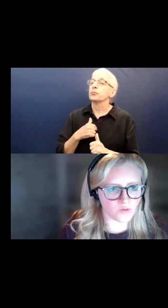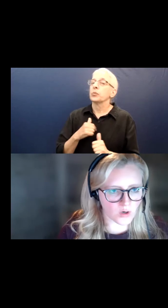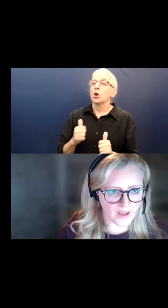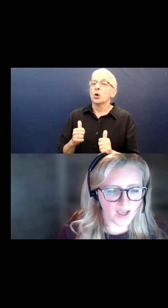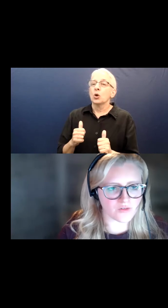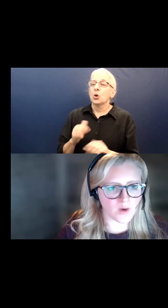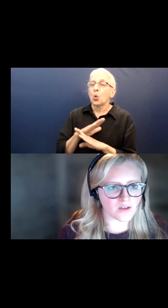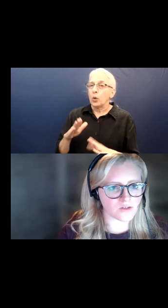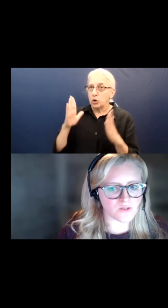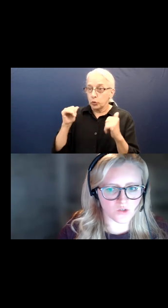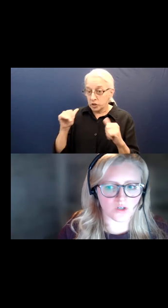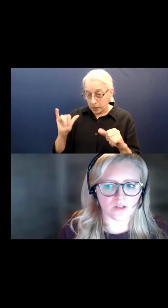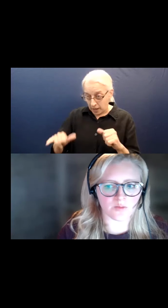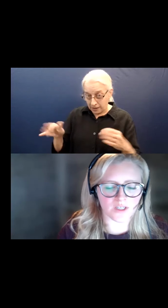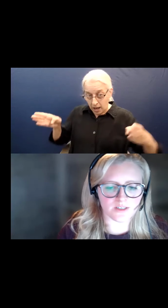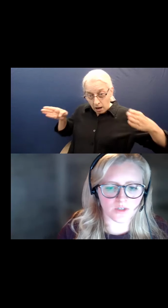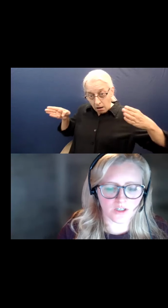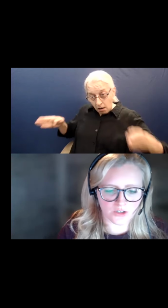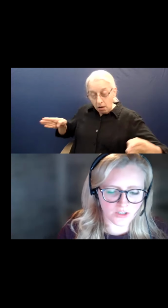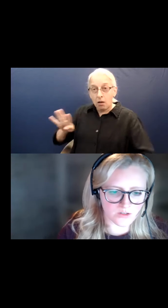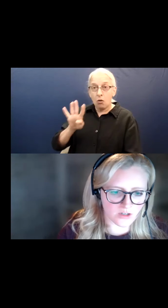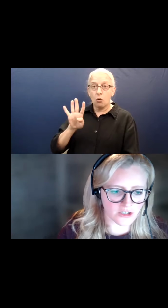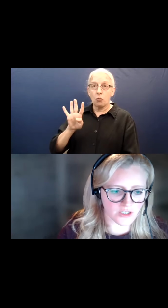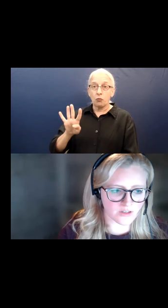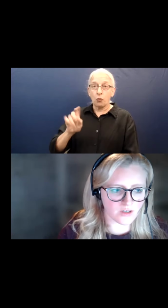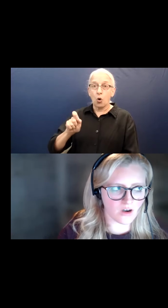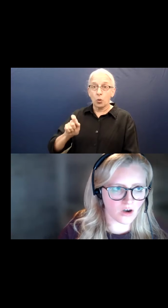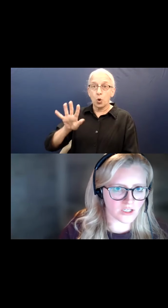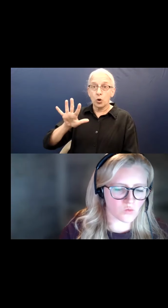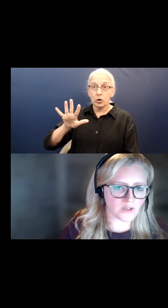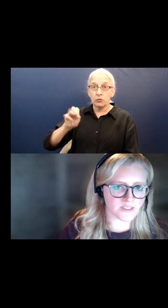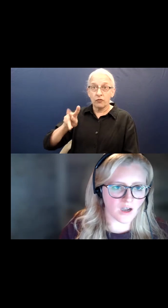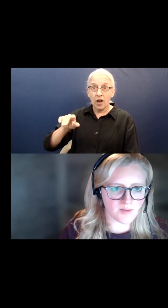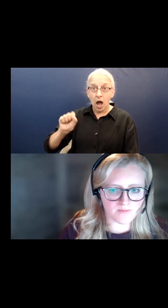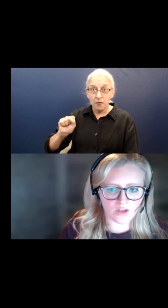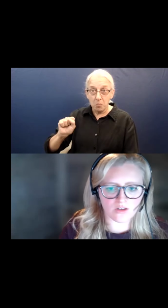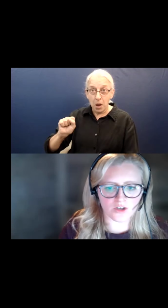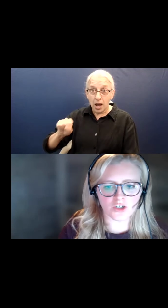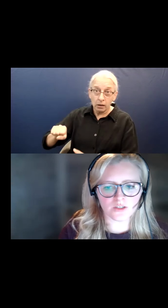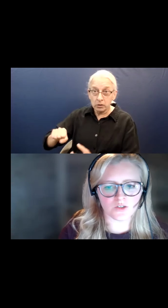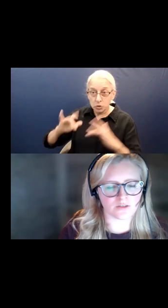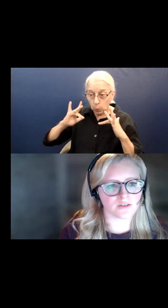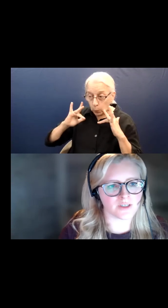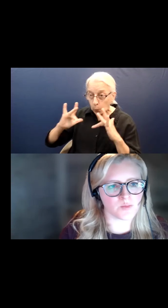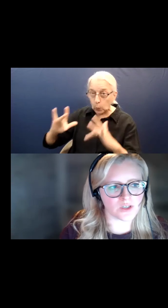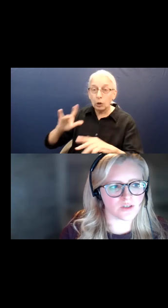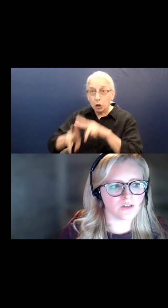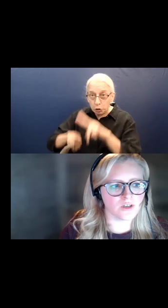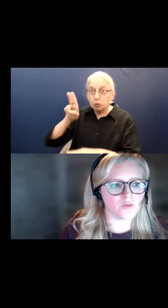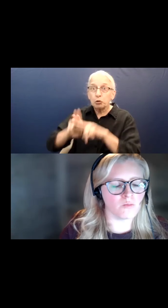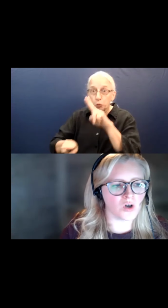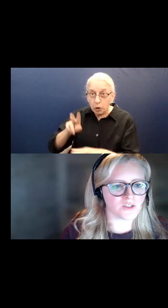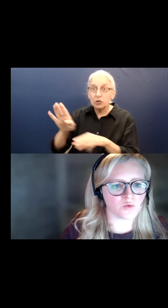entire 4.5 mile sewer alignment to be under construction all at one time, there could certainly